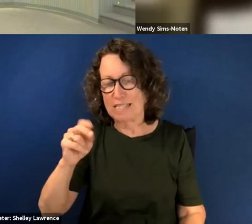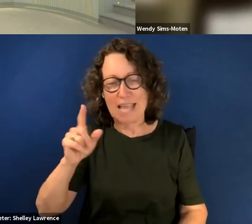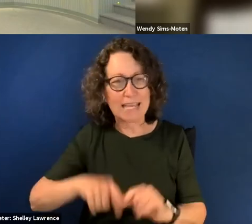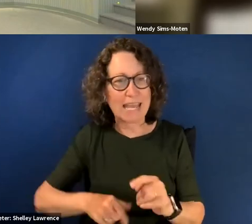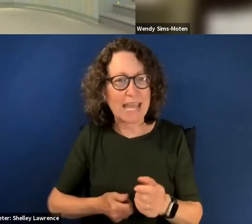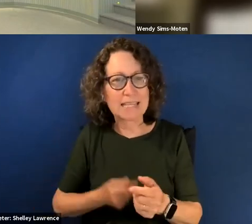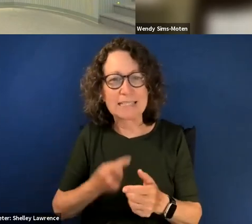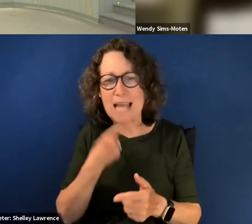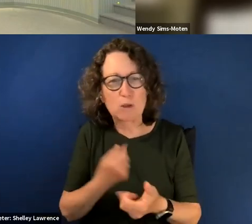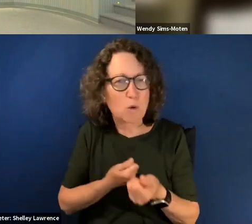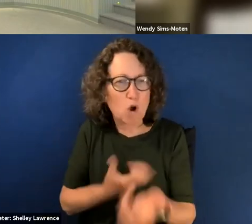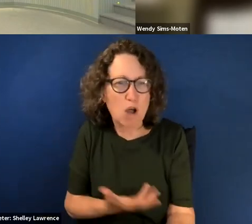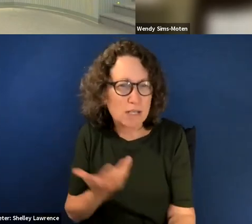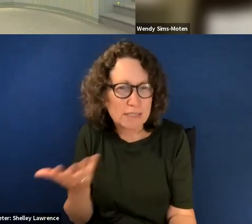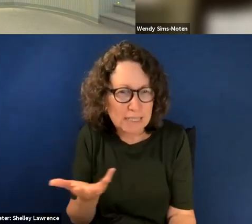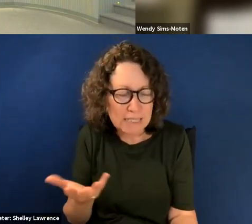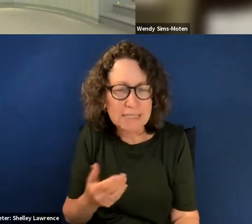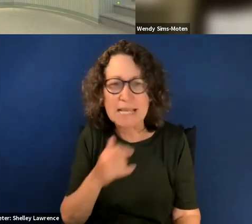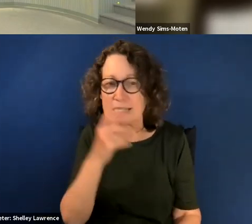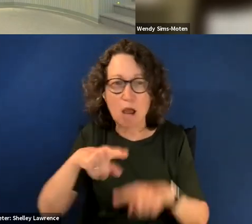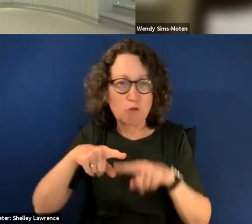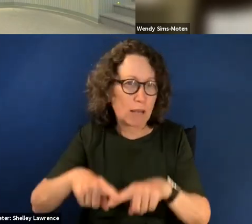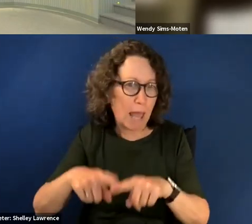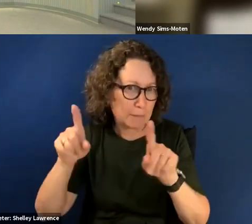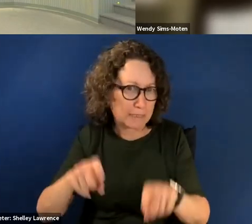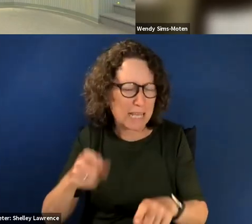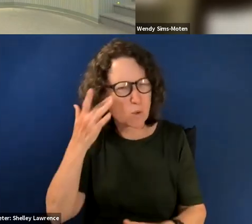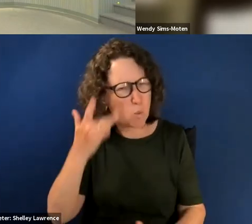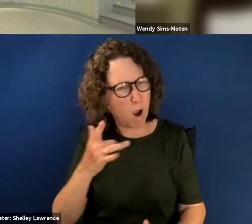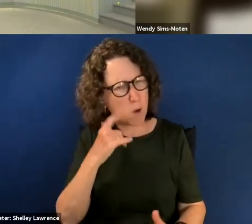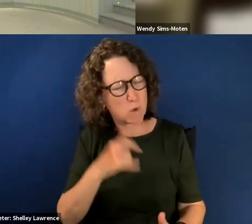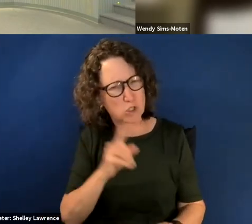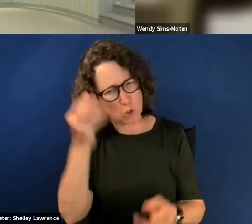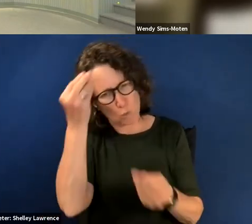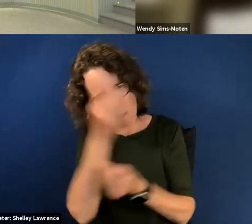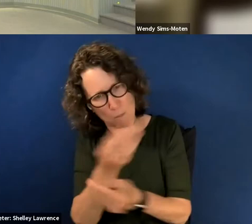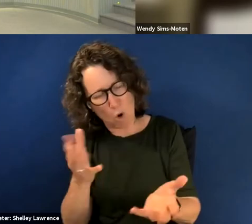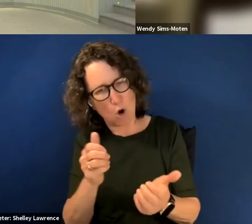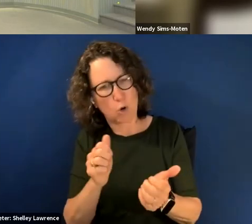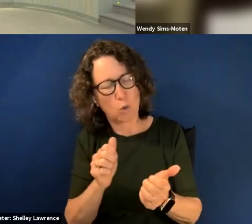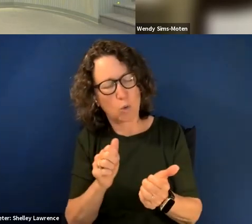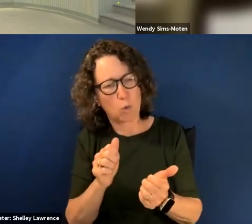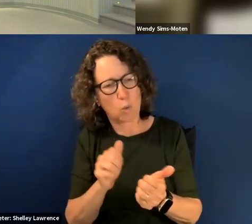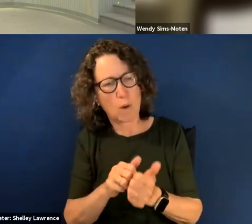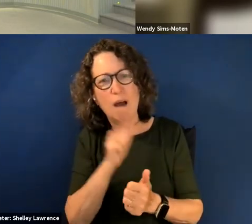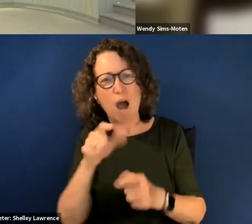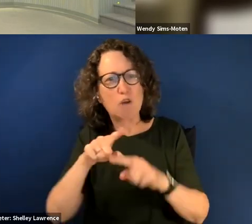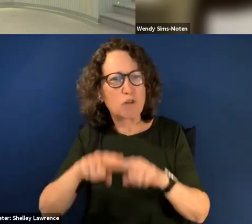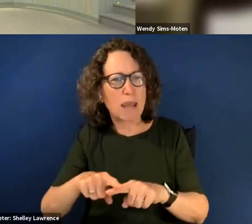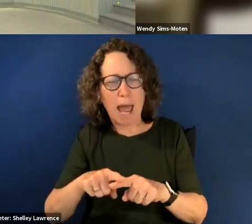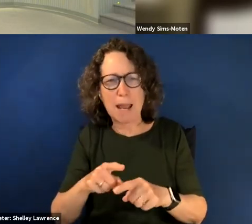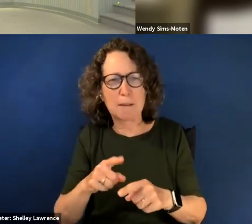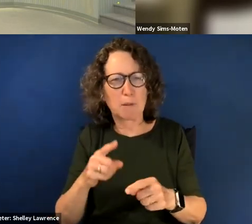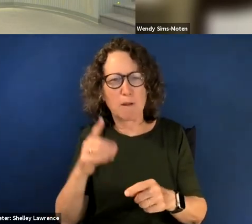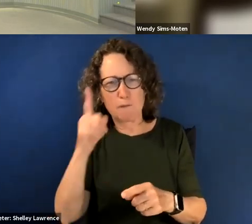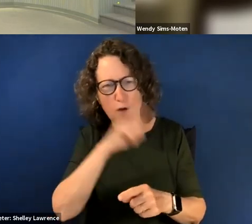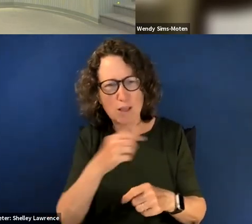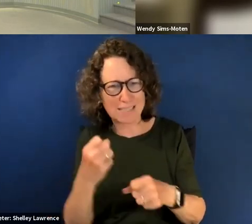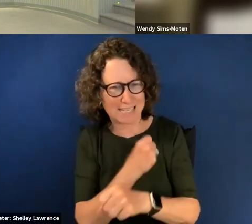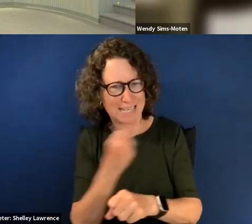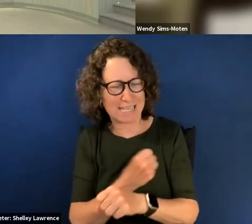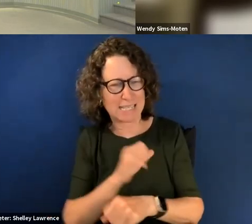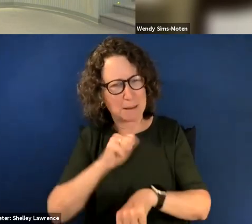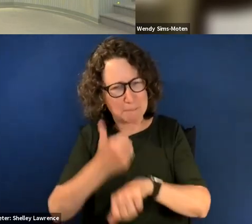causative factor. It is not a reliable test. Why would you report with unreliable, most false statistics to people based on